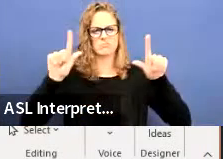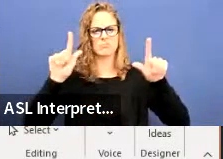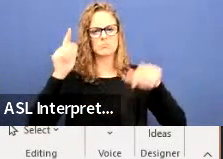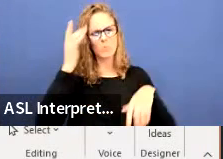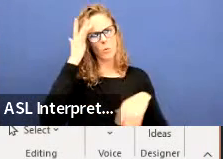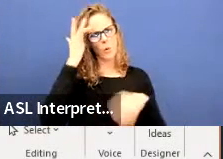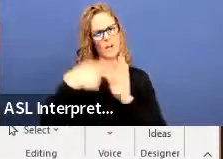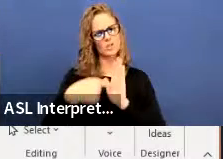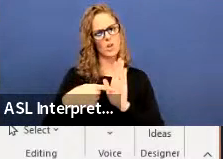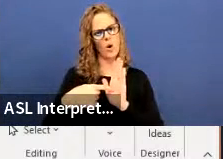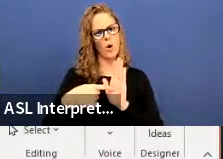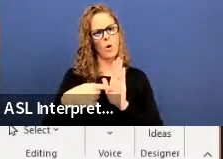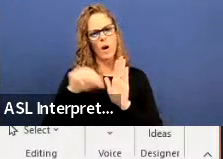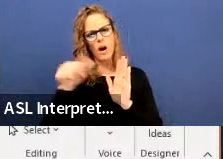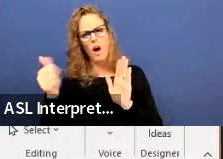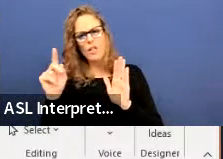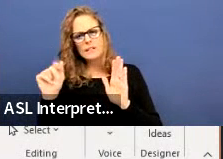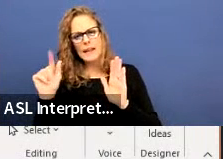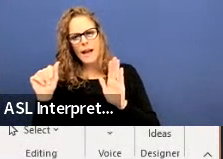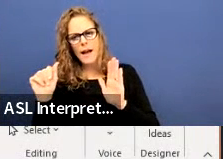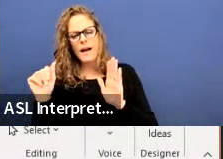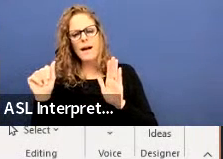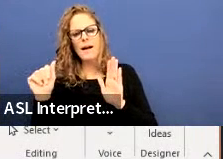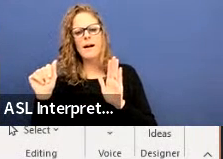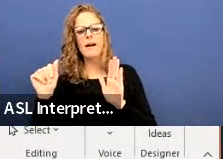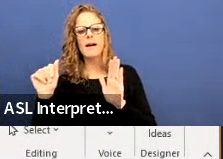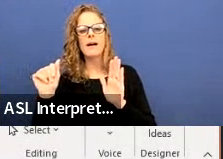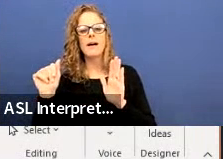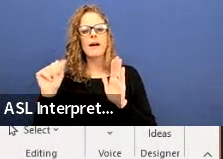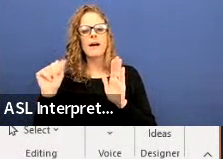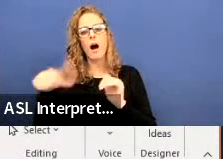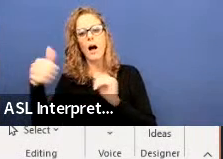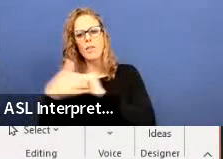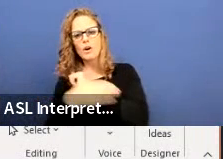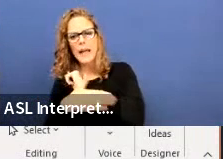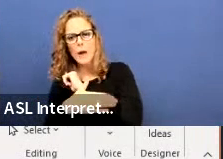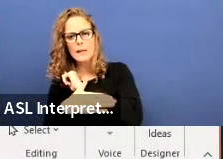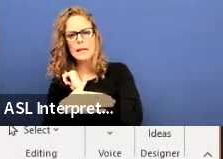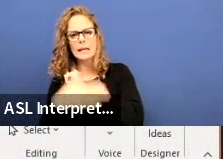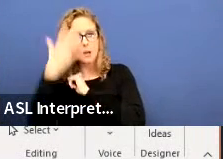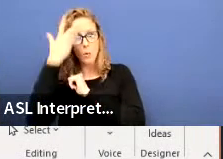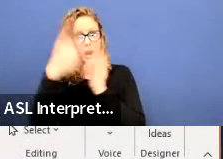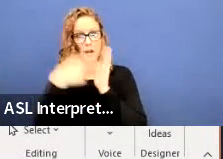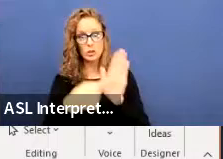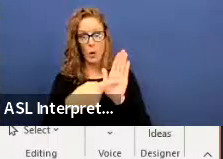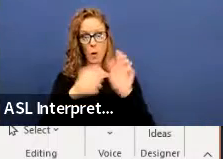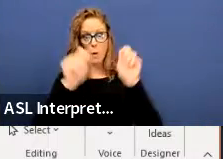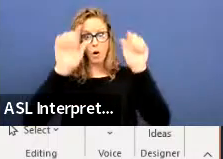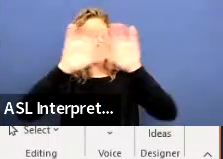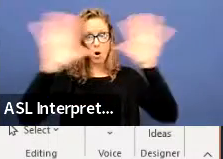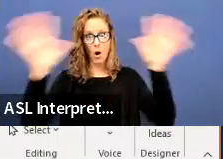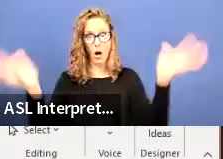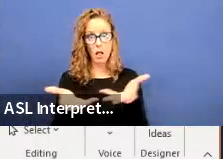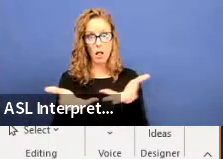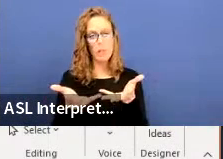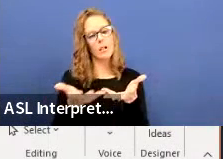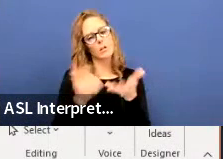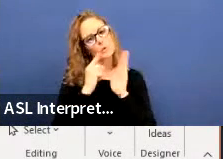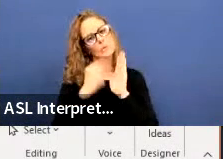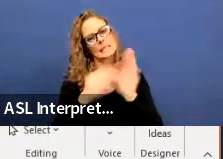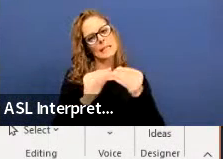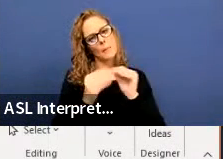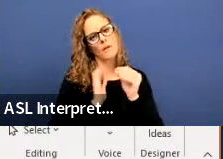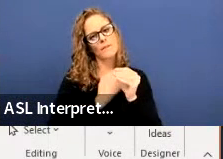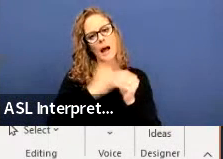other datas and relevance to other county, is because you'll see the numbers of our